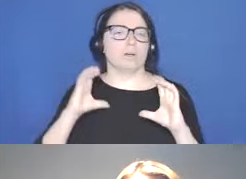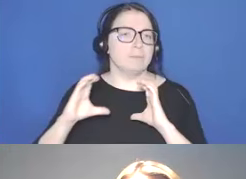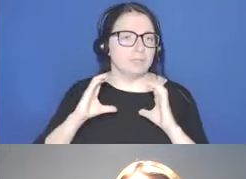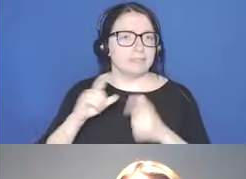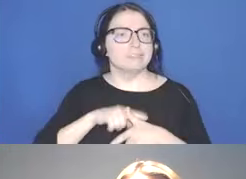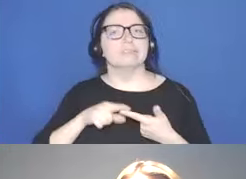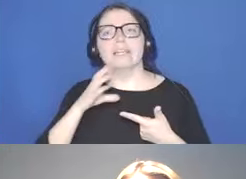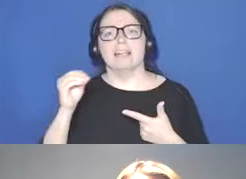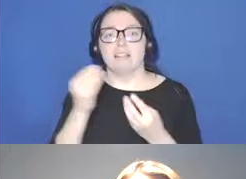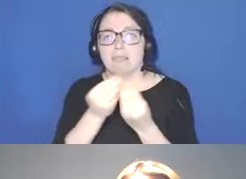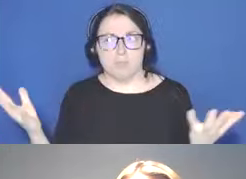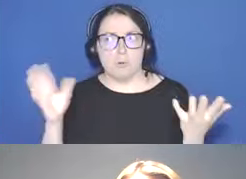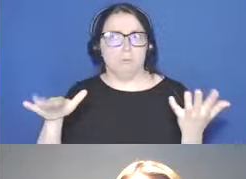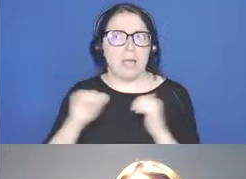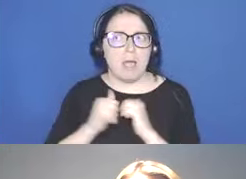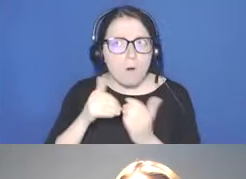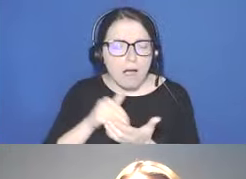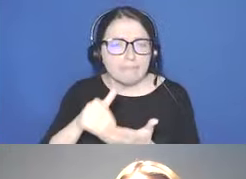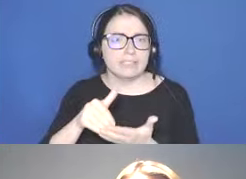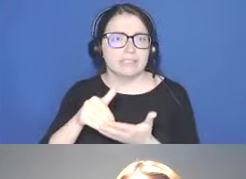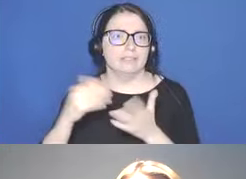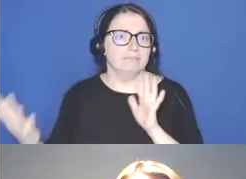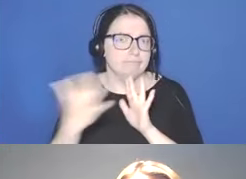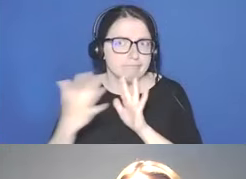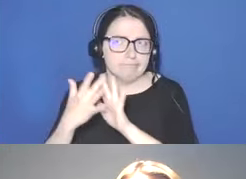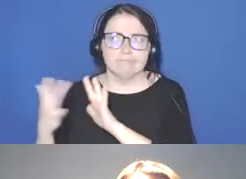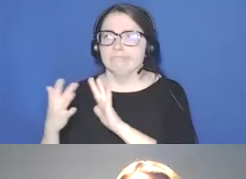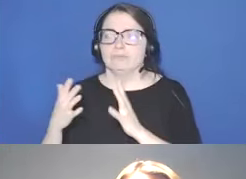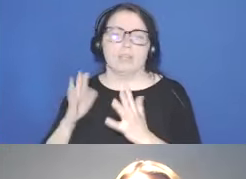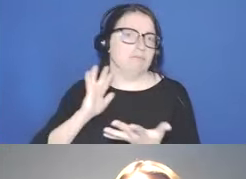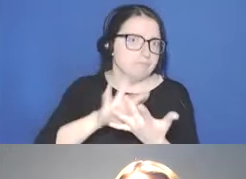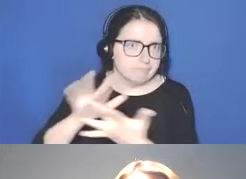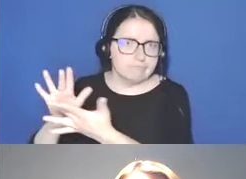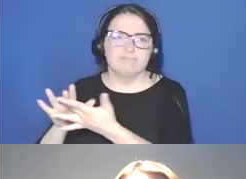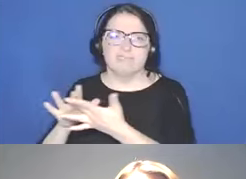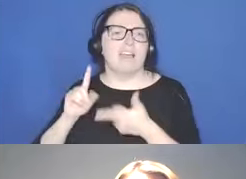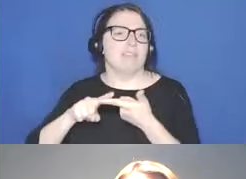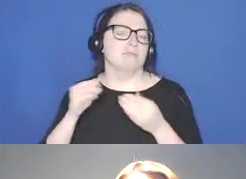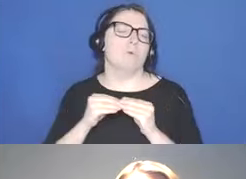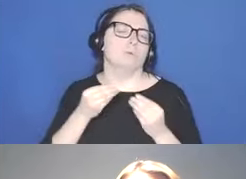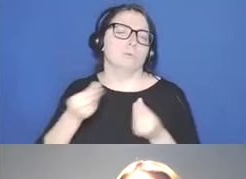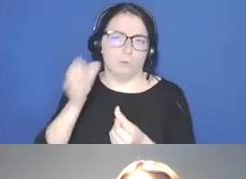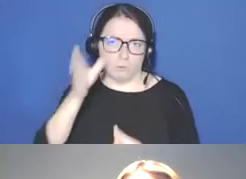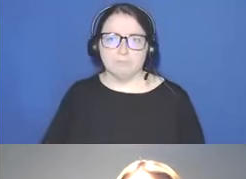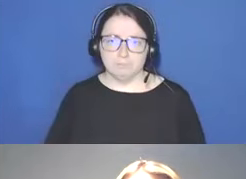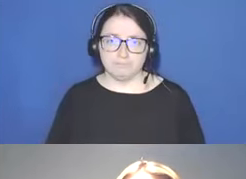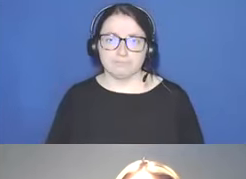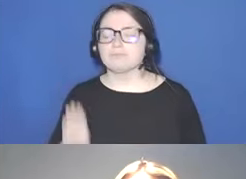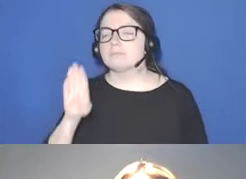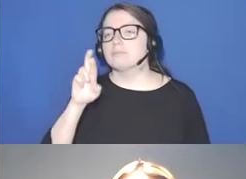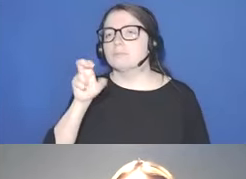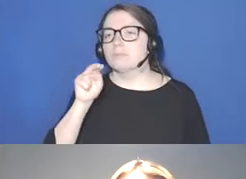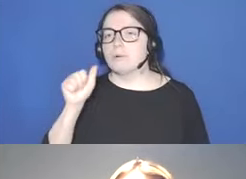how often will hopefully make it a better working relationship. Yeah, I want to add into